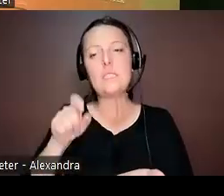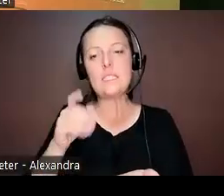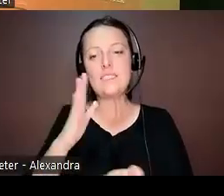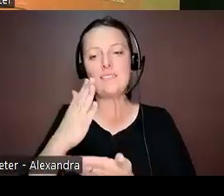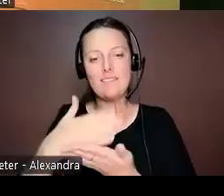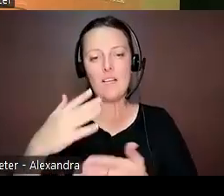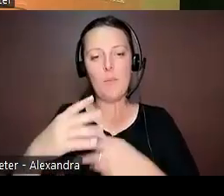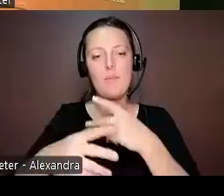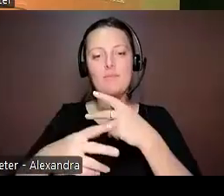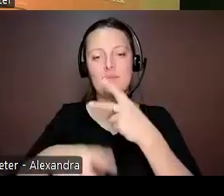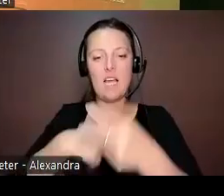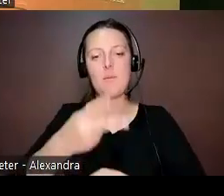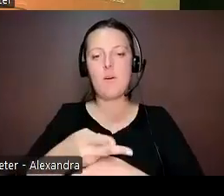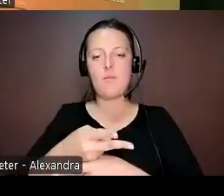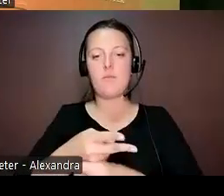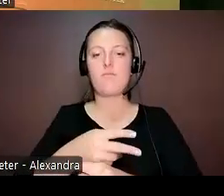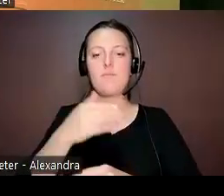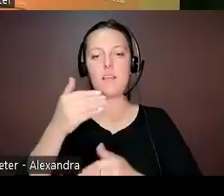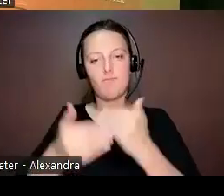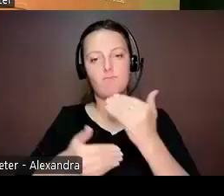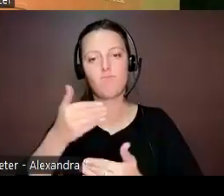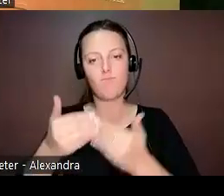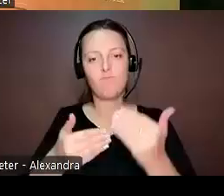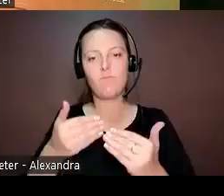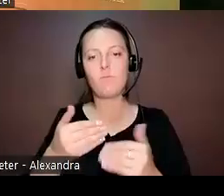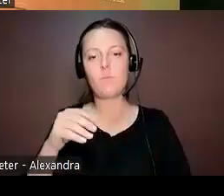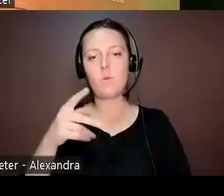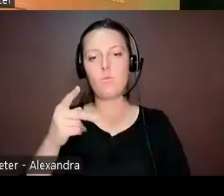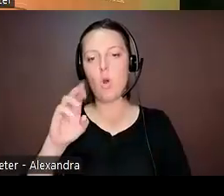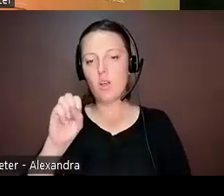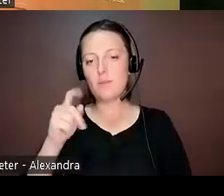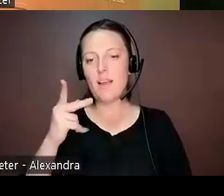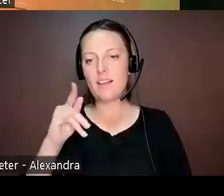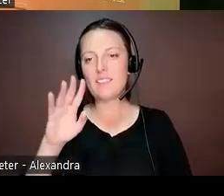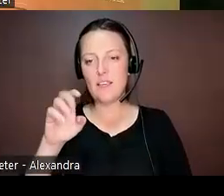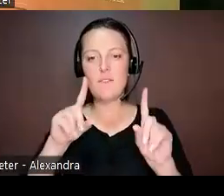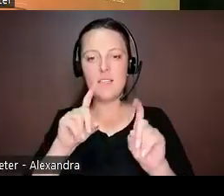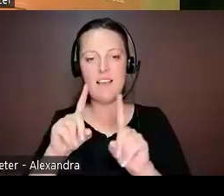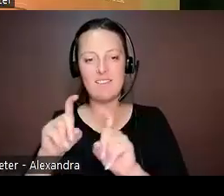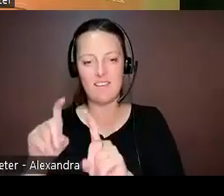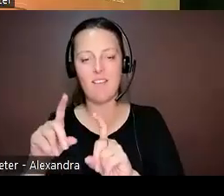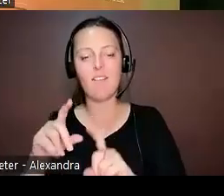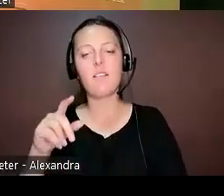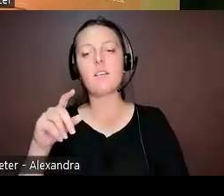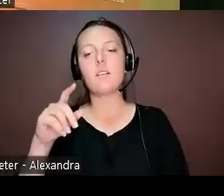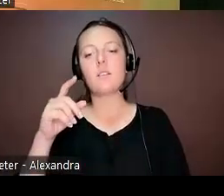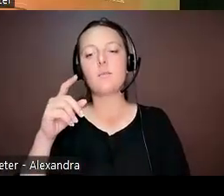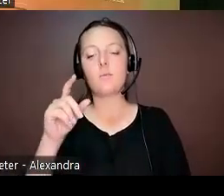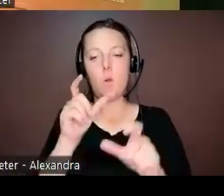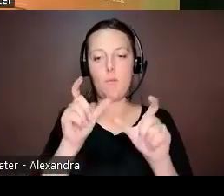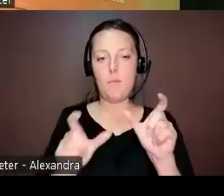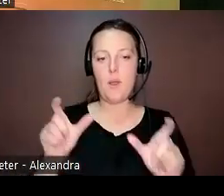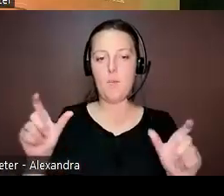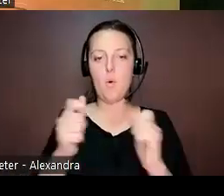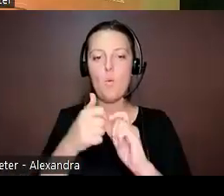people with all these brain lesions versus without. And if you have this stress to these people who have